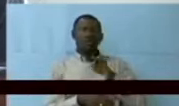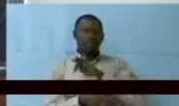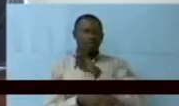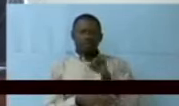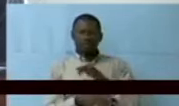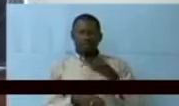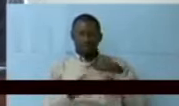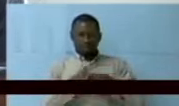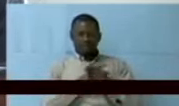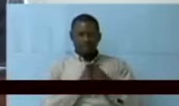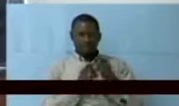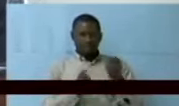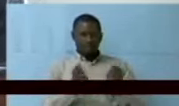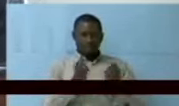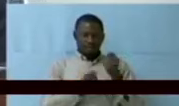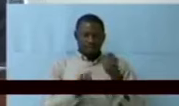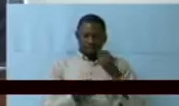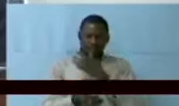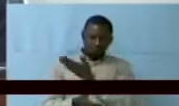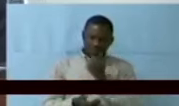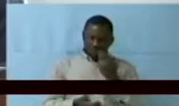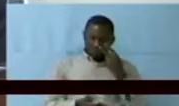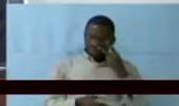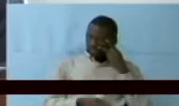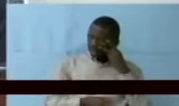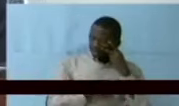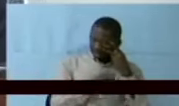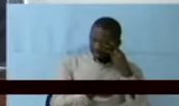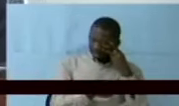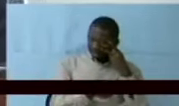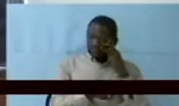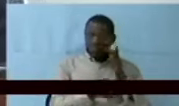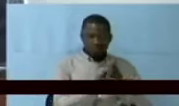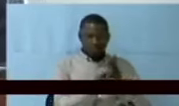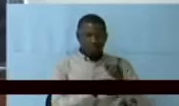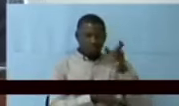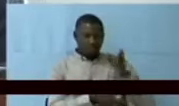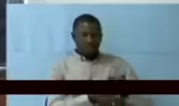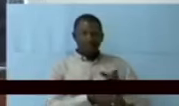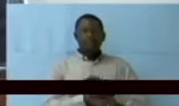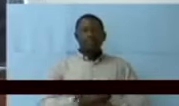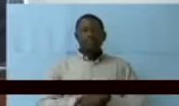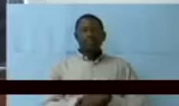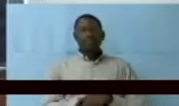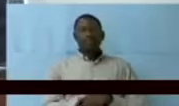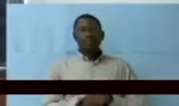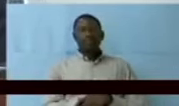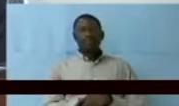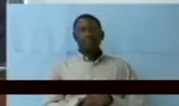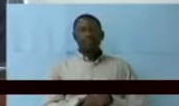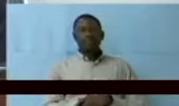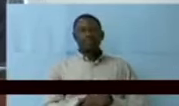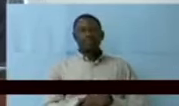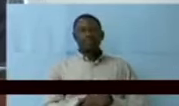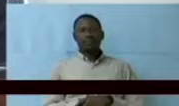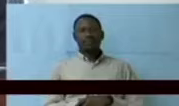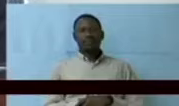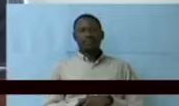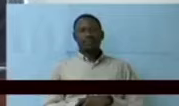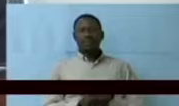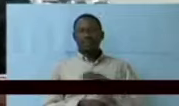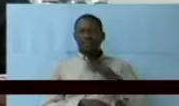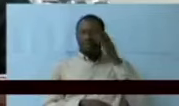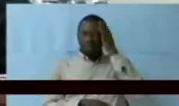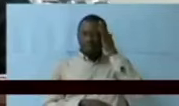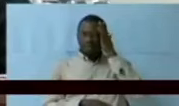as witnesses. Nanna dimbaya lukumandi menu bemfe motoko no puri fanali finti yenaje kesedoti. And that rang a bell in